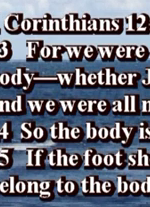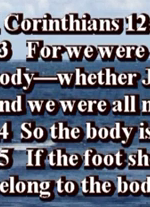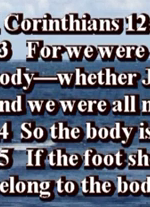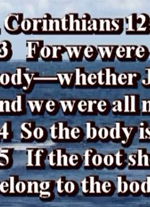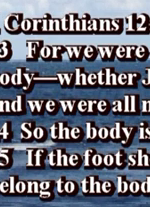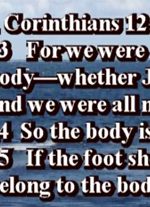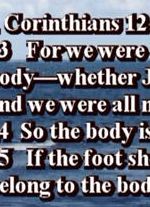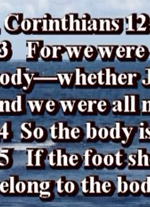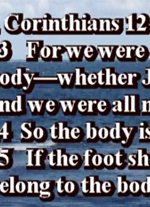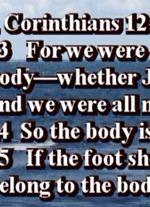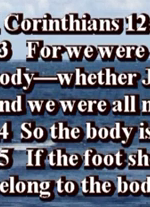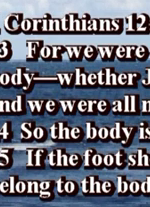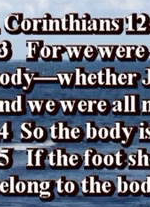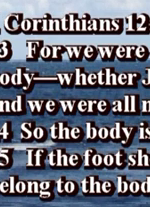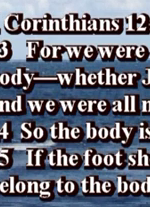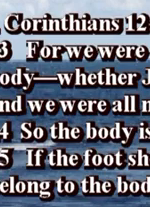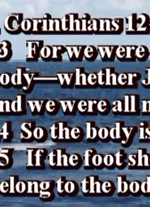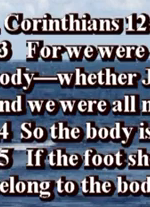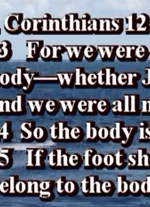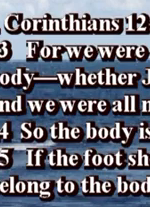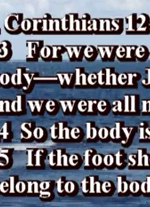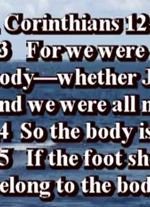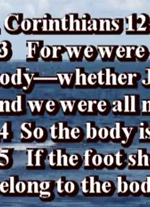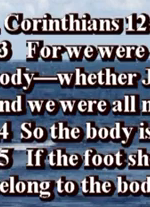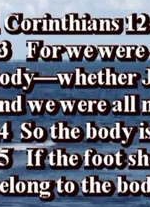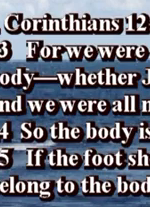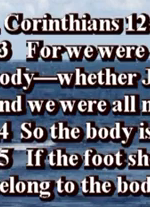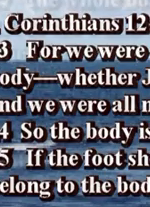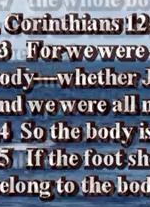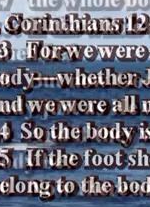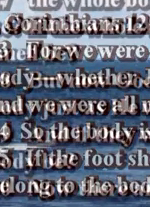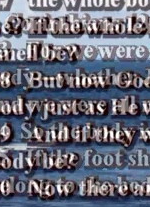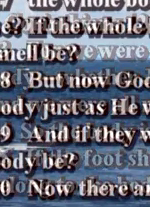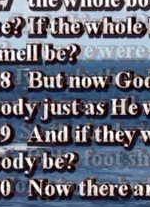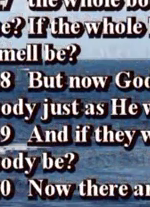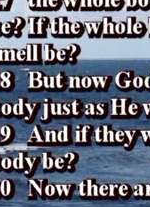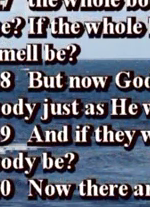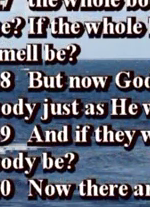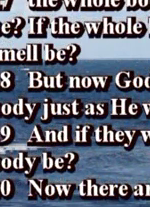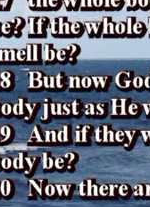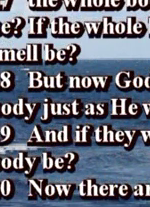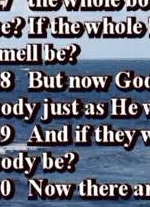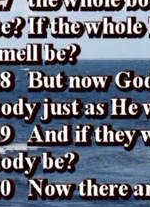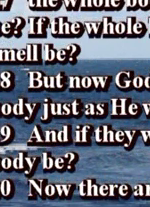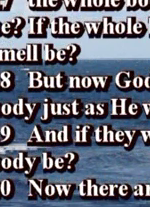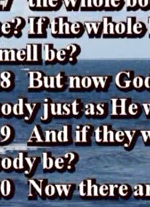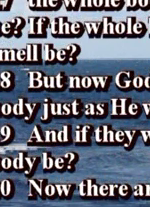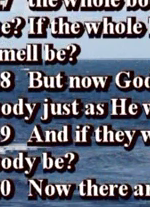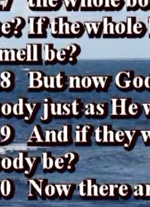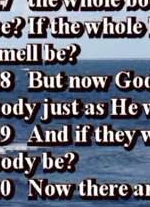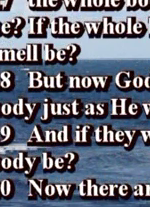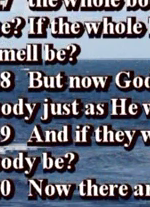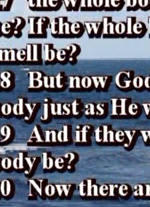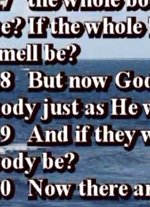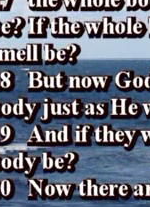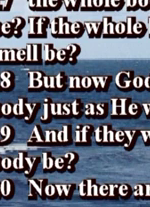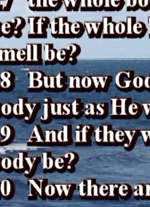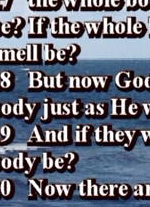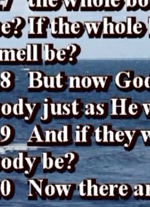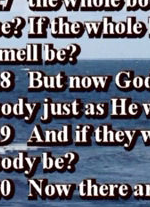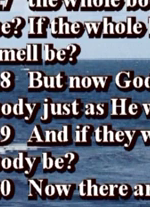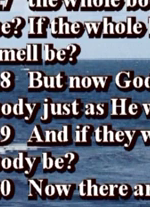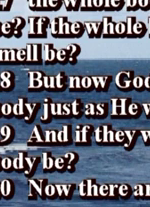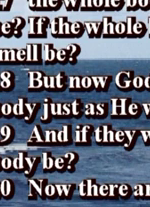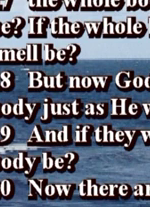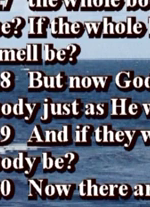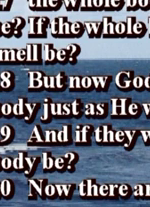body. In spite of this, it still belongs to the body. And if the ear should say, because I'm not an eye, I don't belong to the body. In